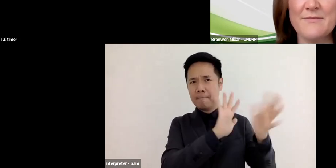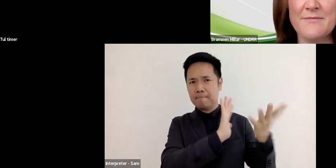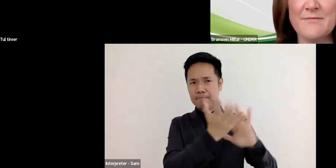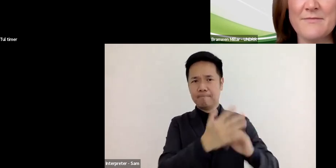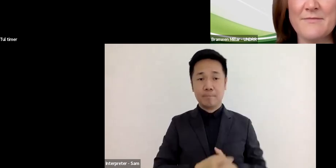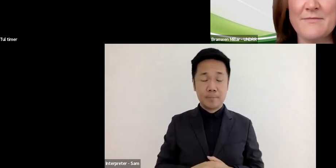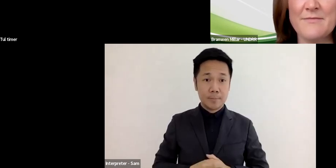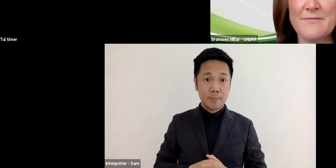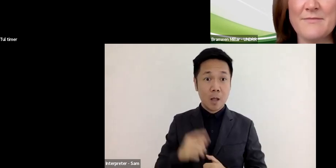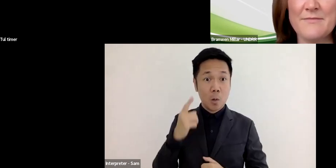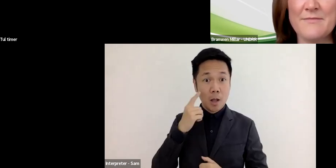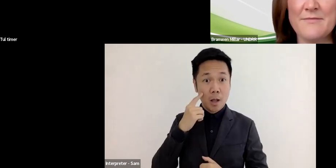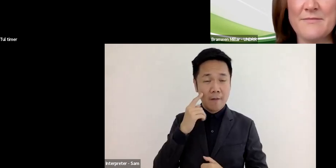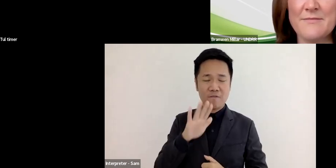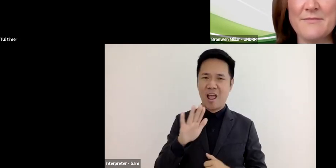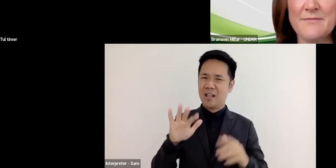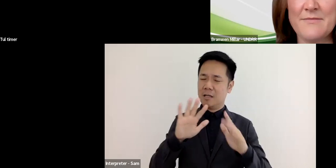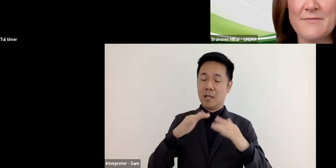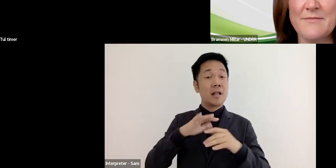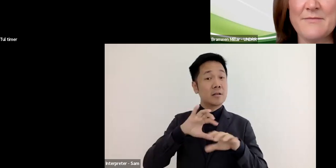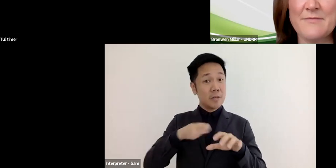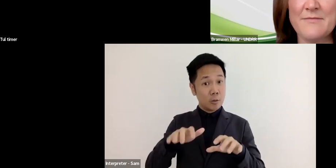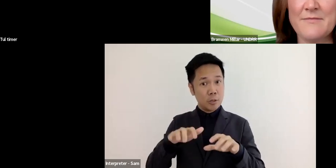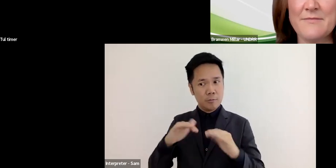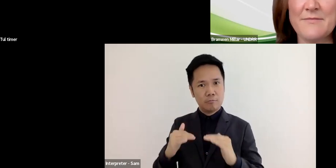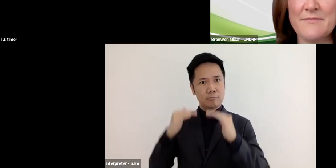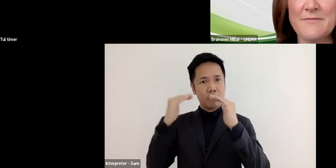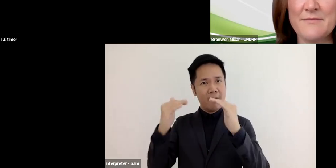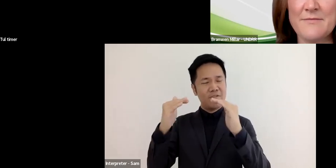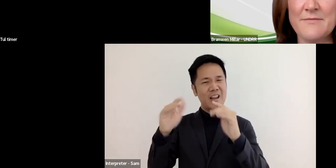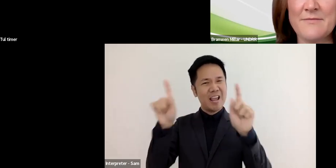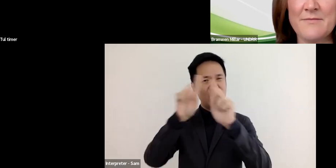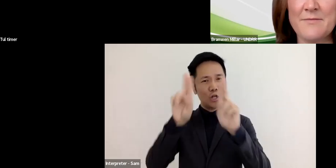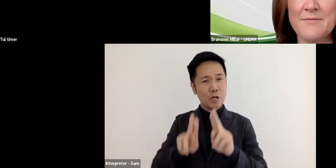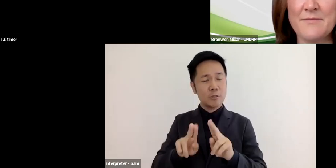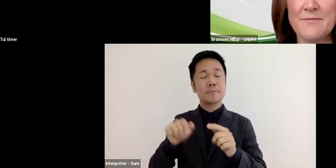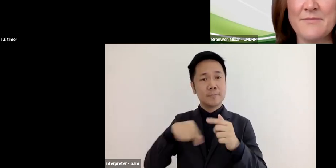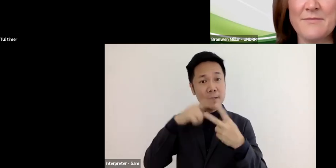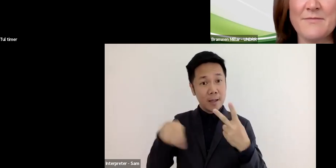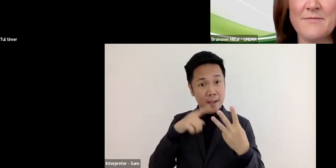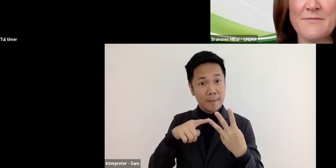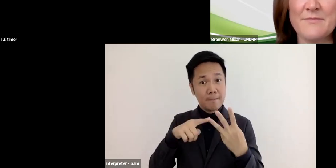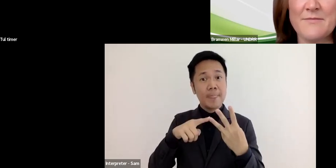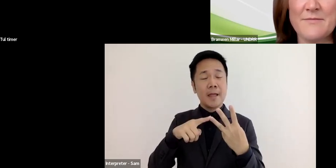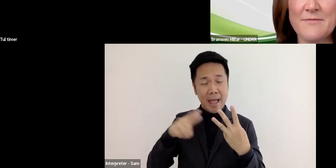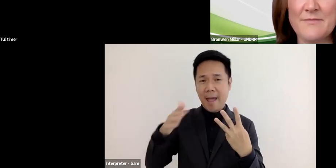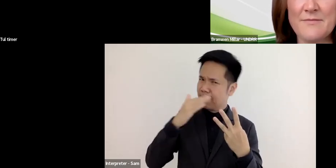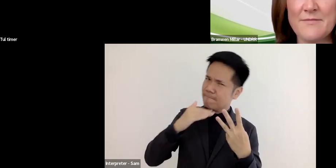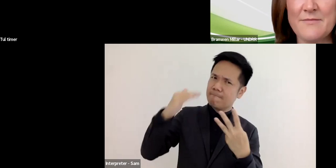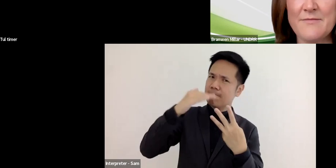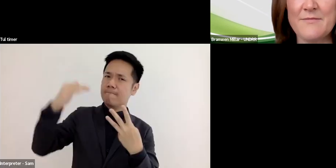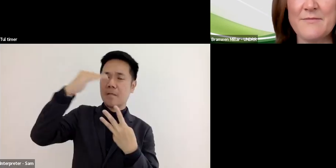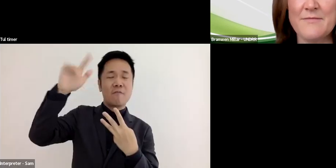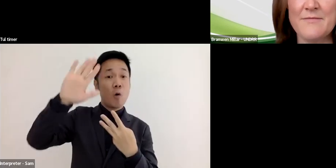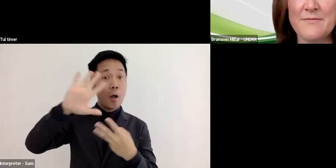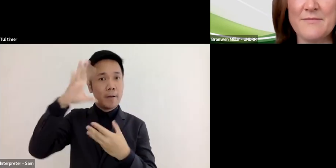impediment impairing national and international endeavor in this regard, the unilateral measures which infringe and deprive nations, particularly